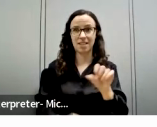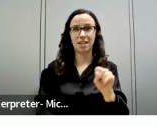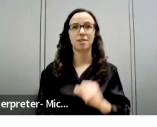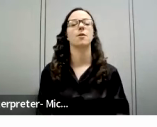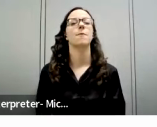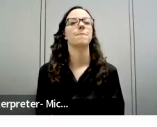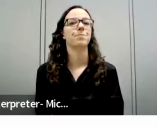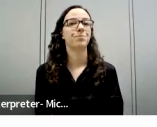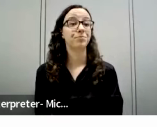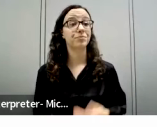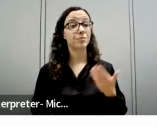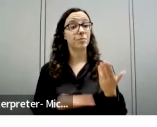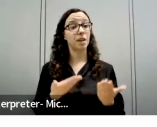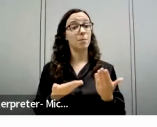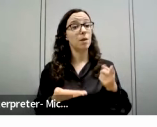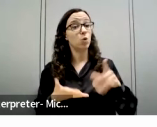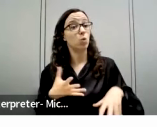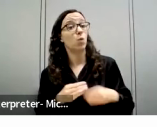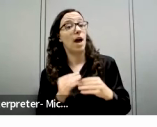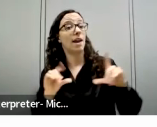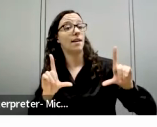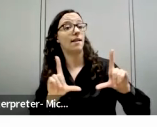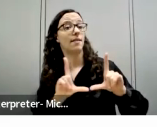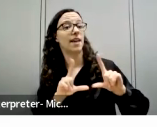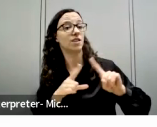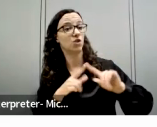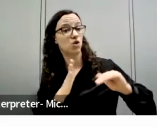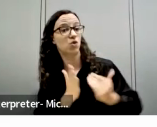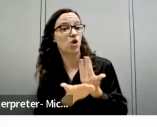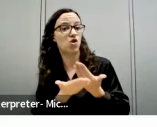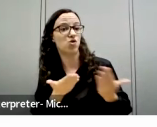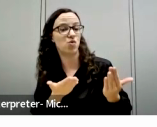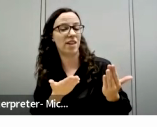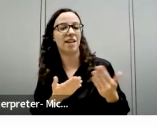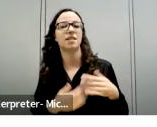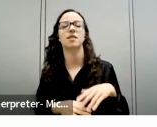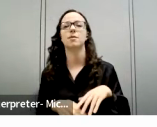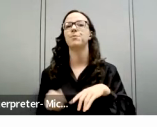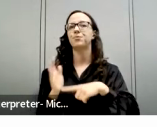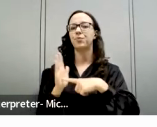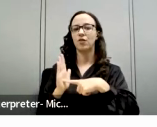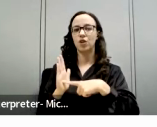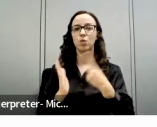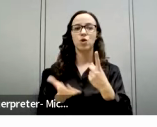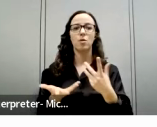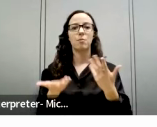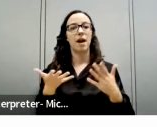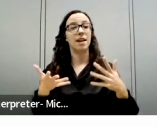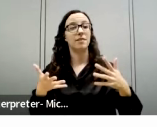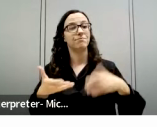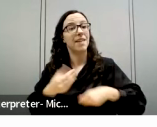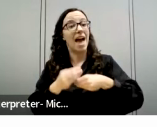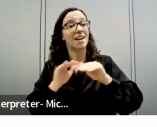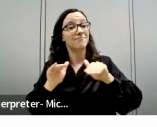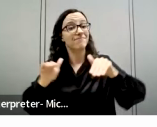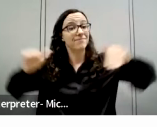a license to any new things you add to this collection. For example, you might add an introduction